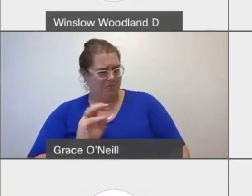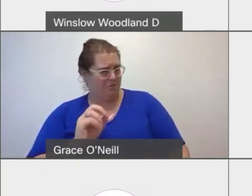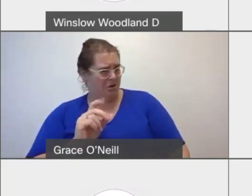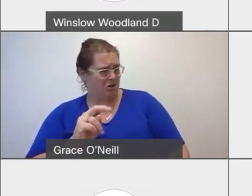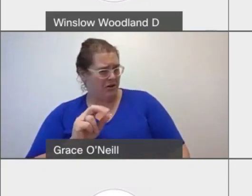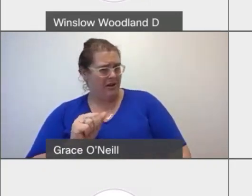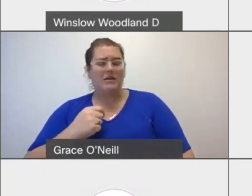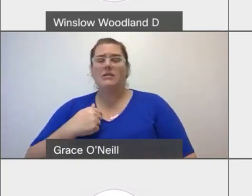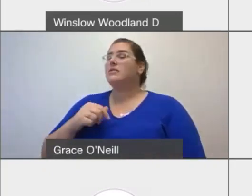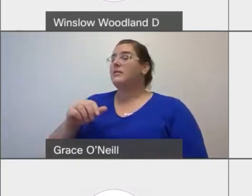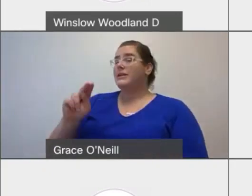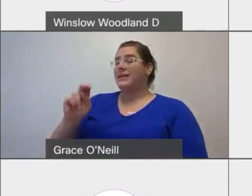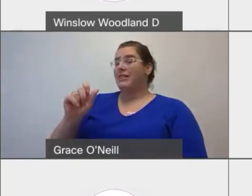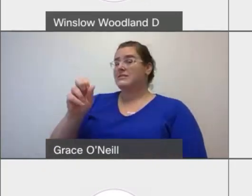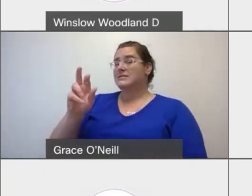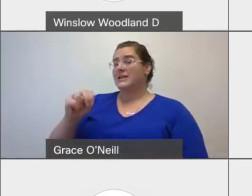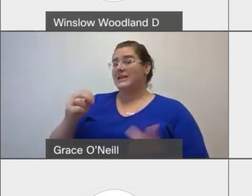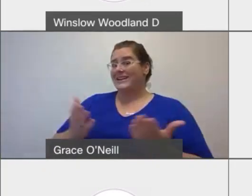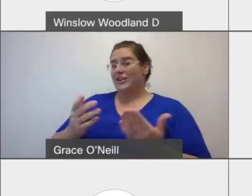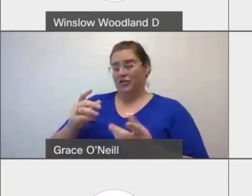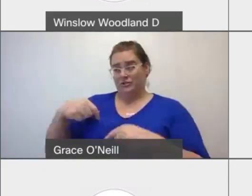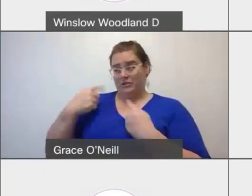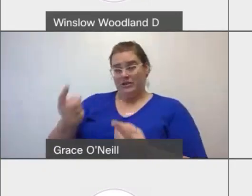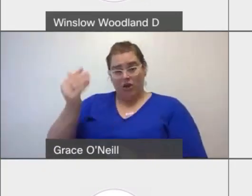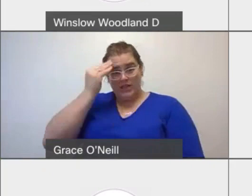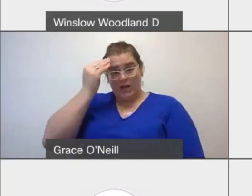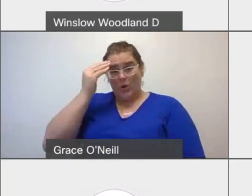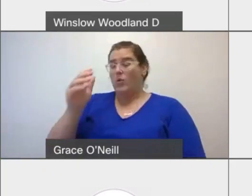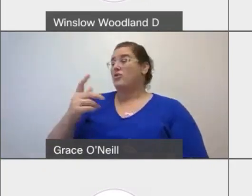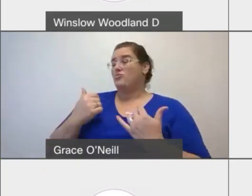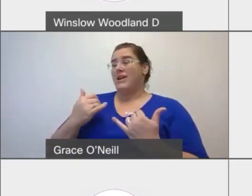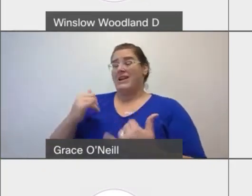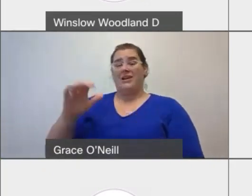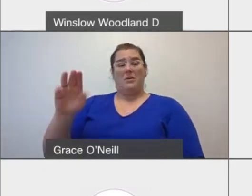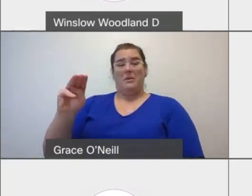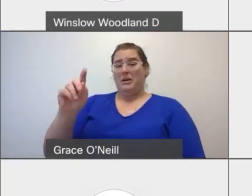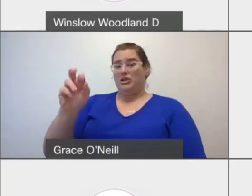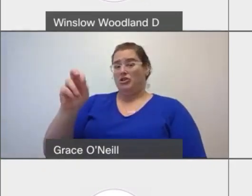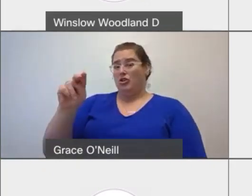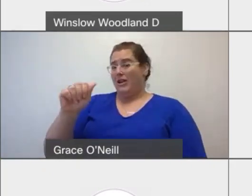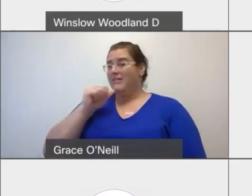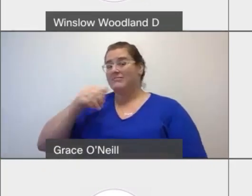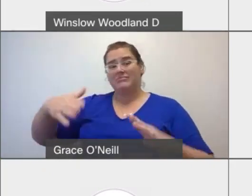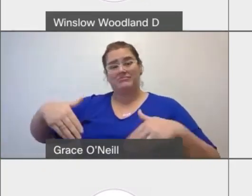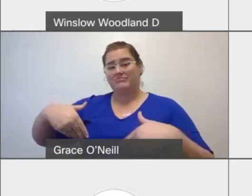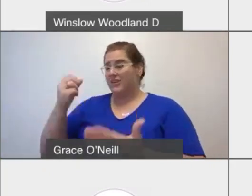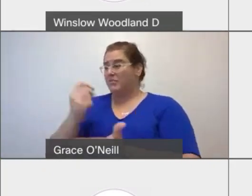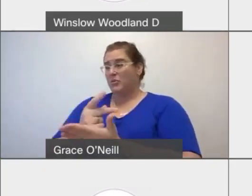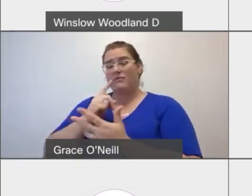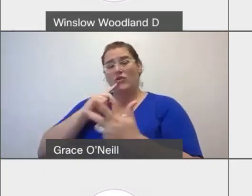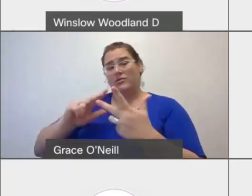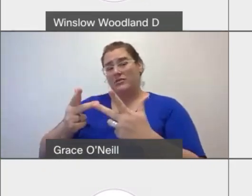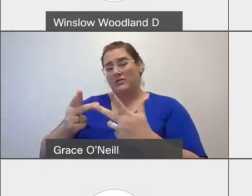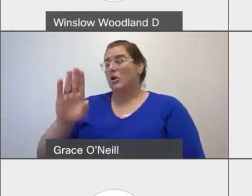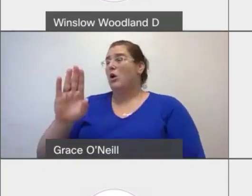To the best of my knowledge, Moderna is not yet approved as a booster. Do remember there's a